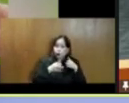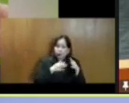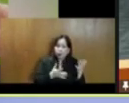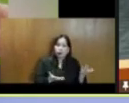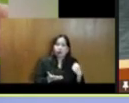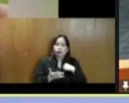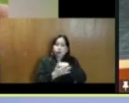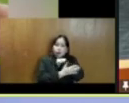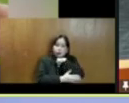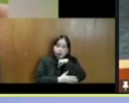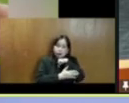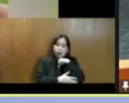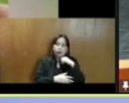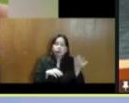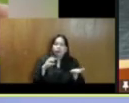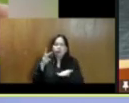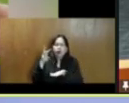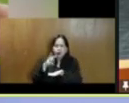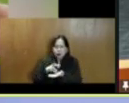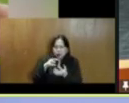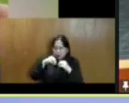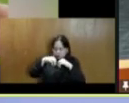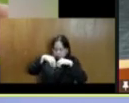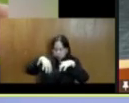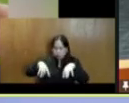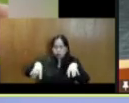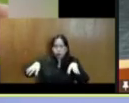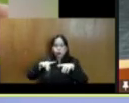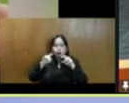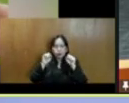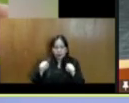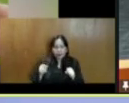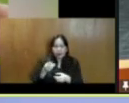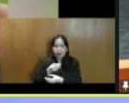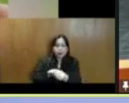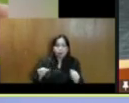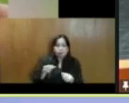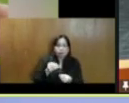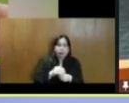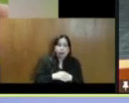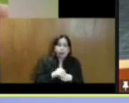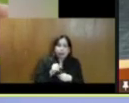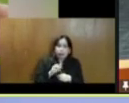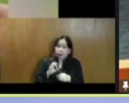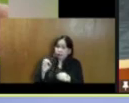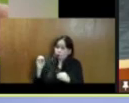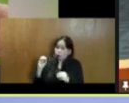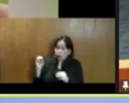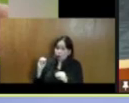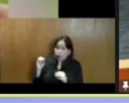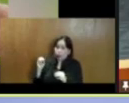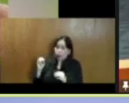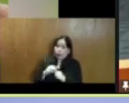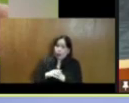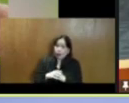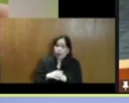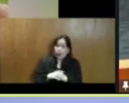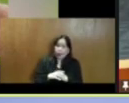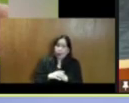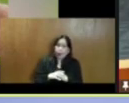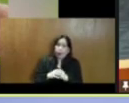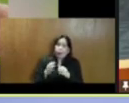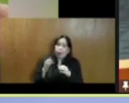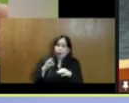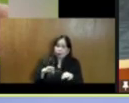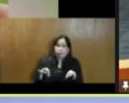scale that enable those connections to be made, because until they're there, and you know, it's really important that